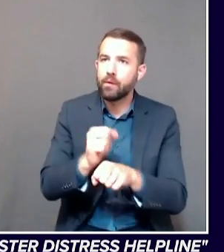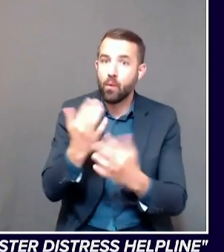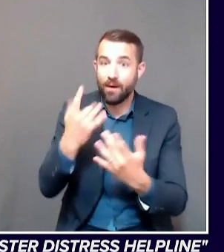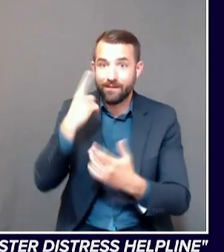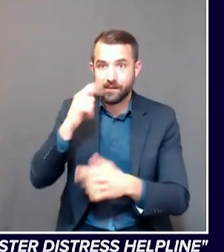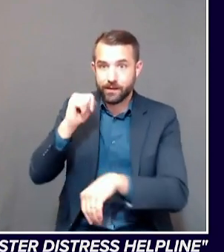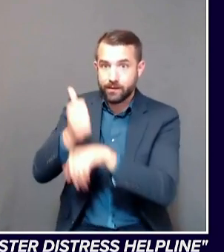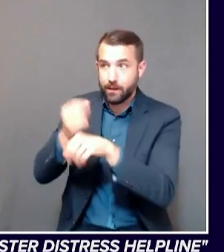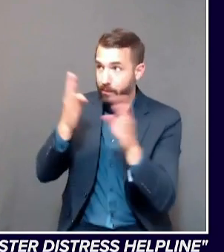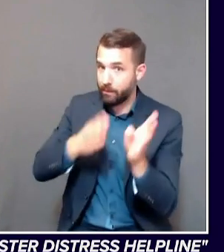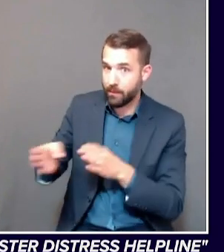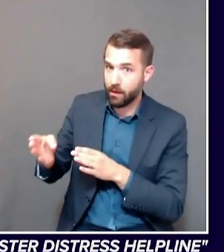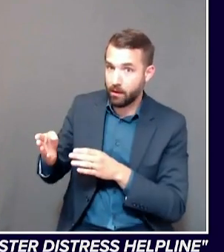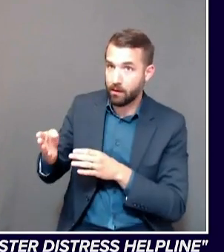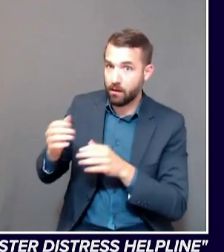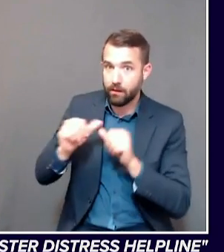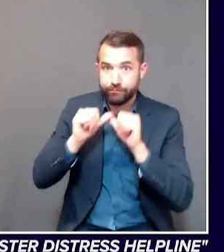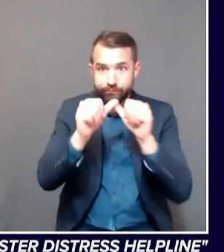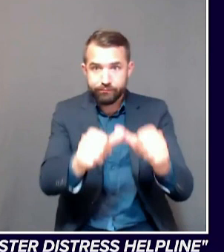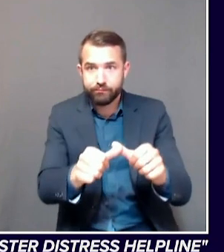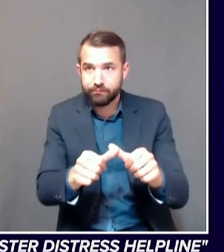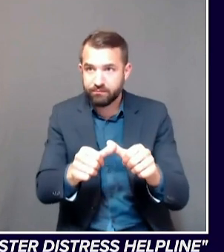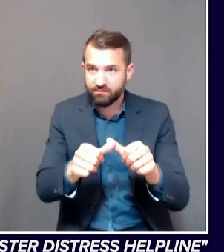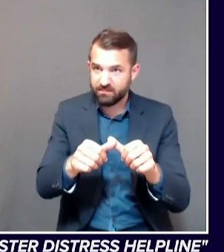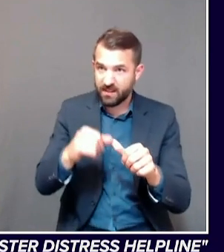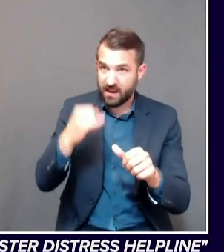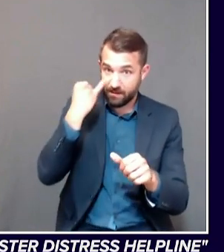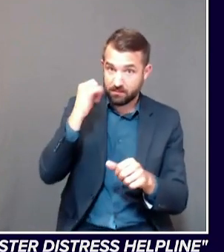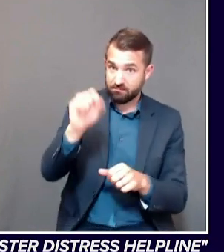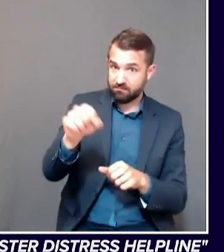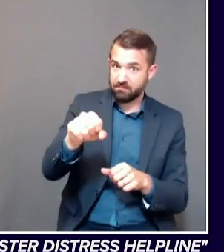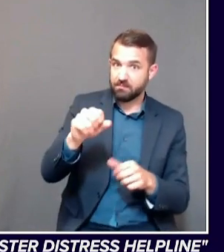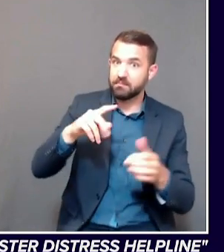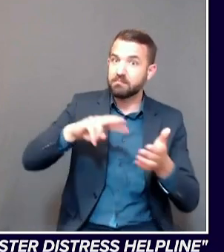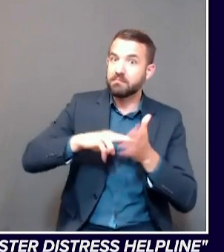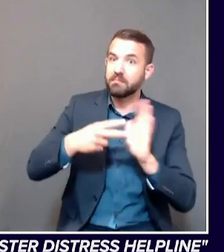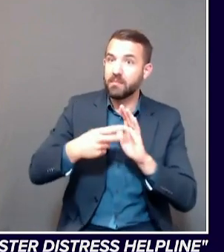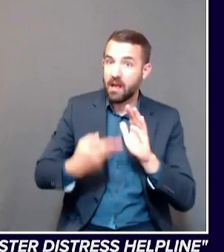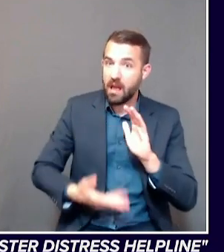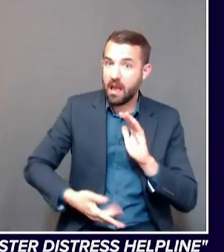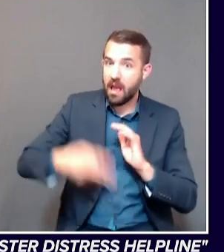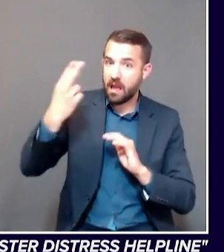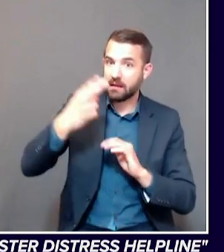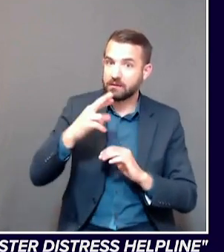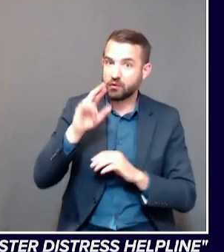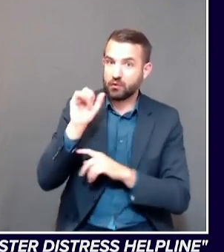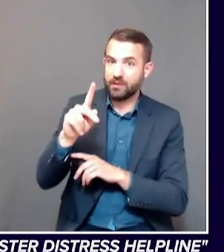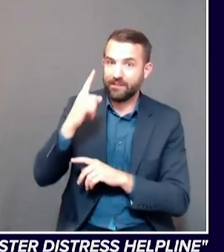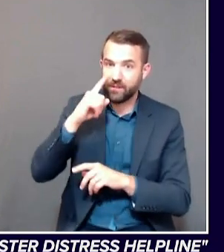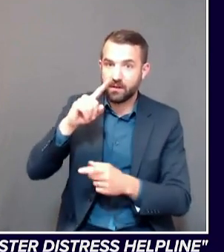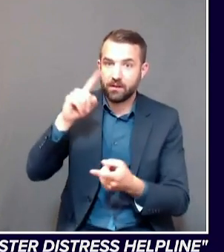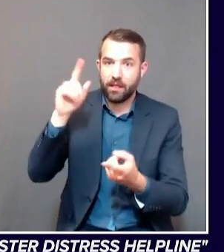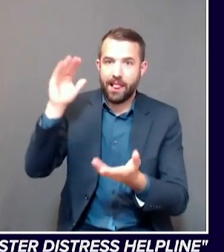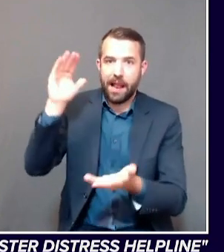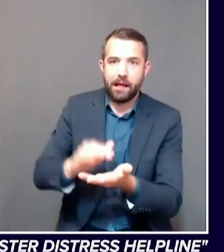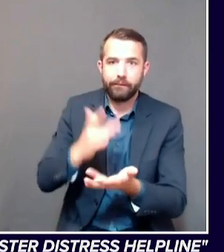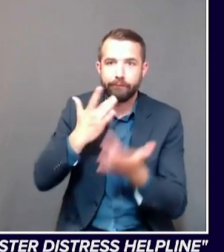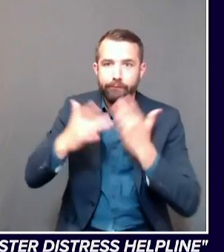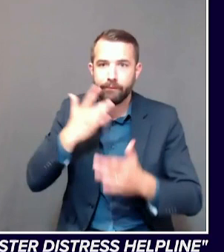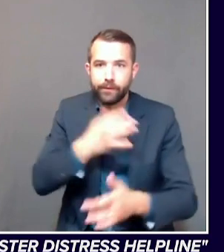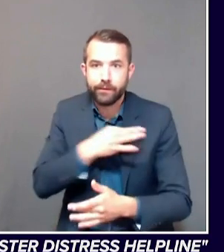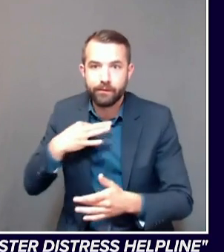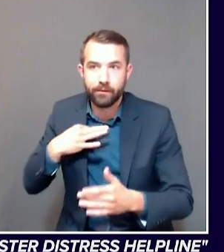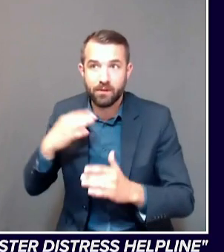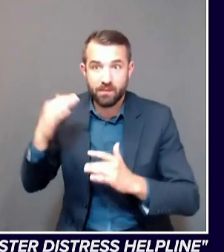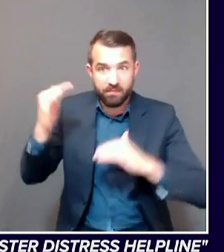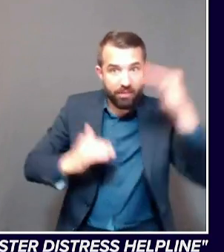place? And that, if so, that sounds like you consider understaffing to be more of a risk than COVID? No, I wouldn't